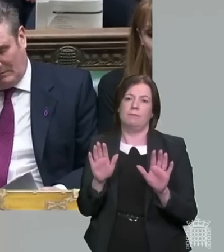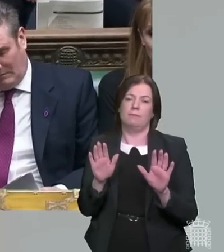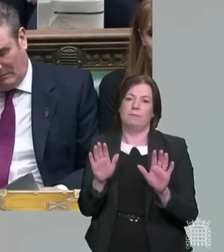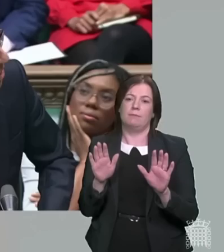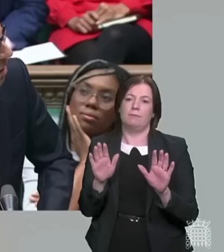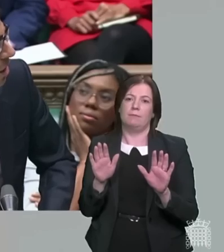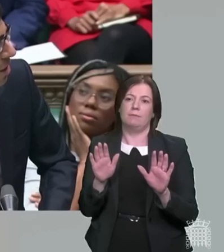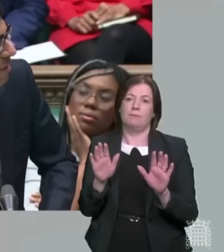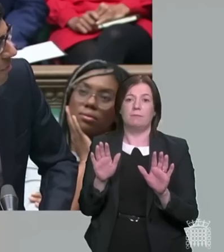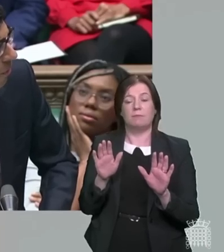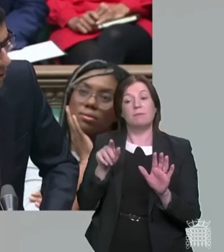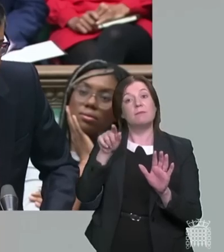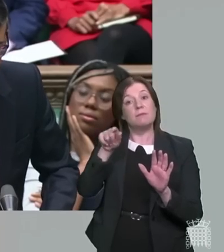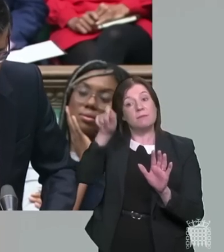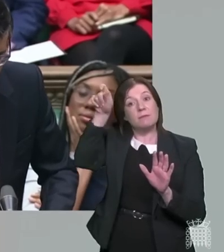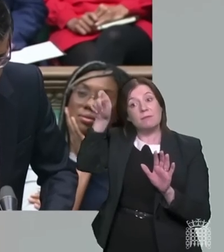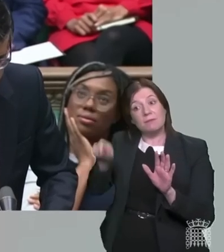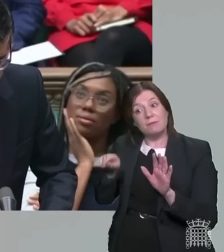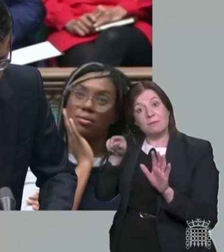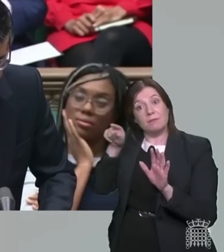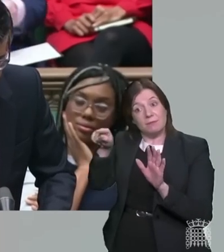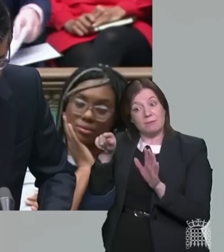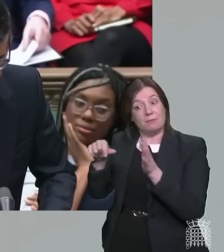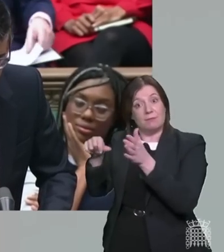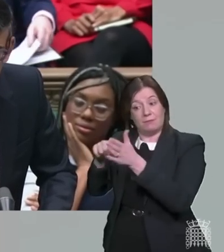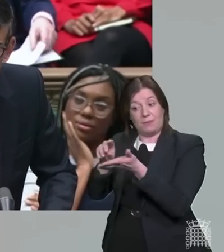The issues in question occurred before I was Prime Minister.